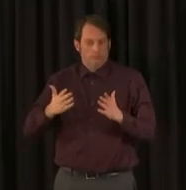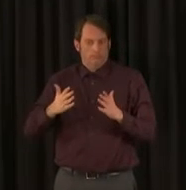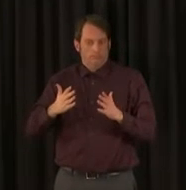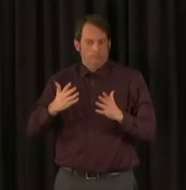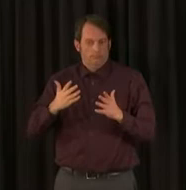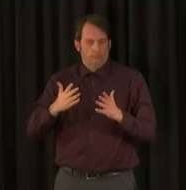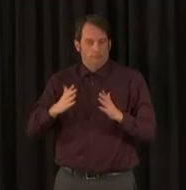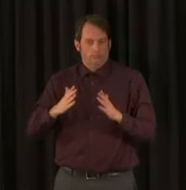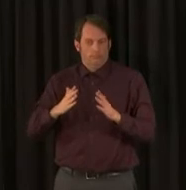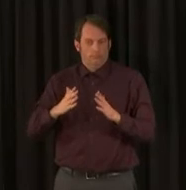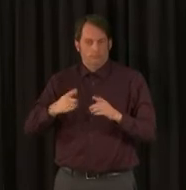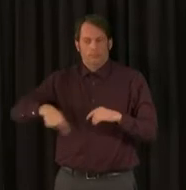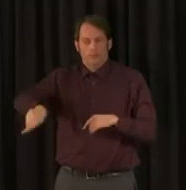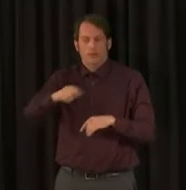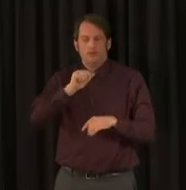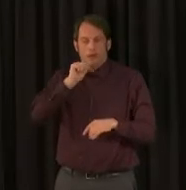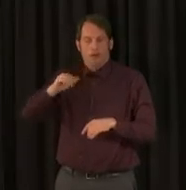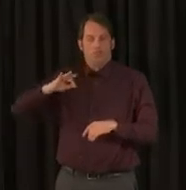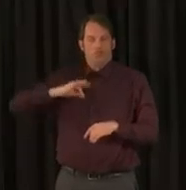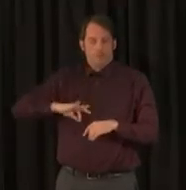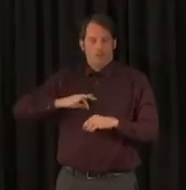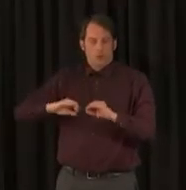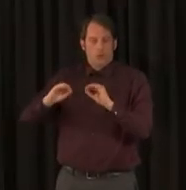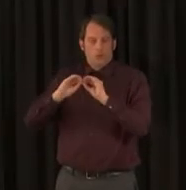refresher, we are a nonprofit organization